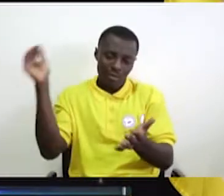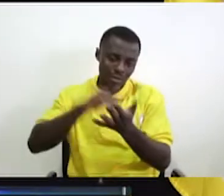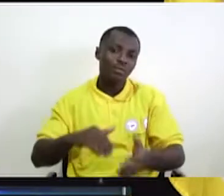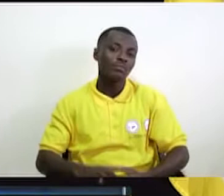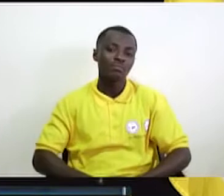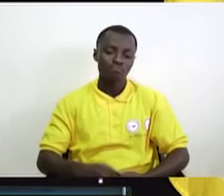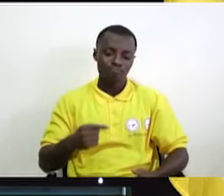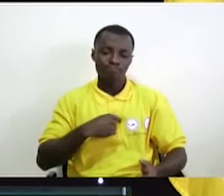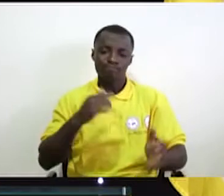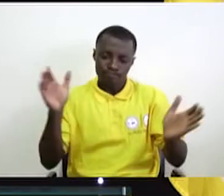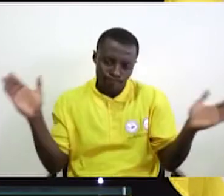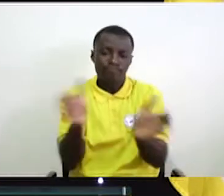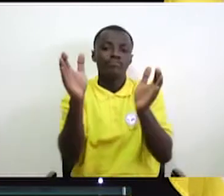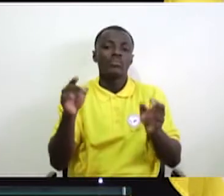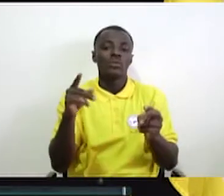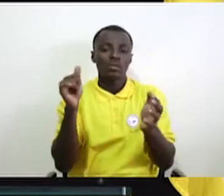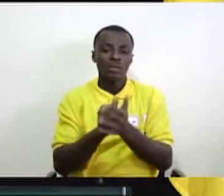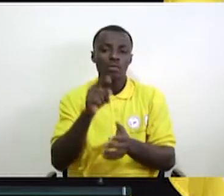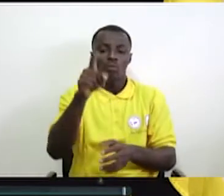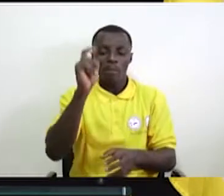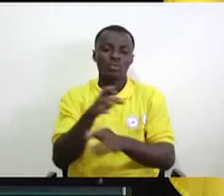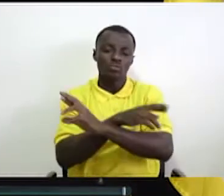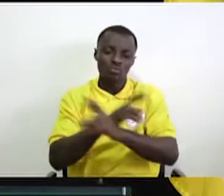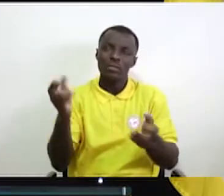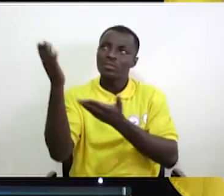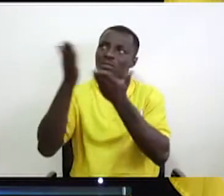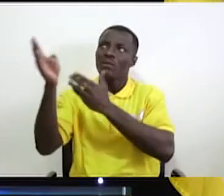I challenge you to be available to serve Him.